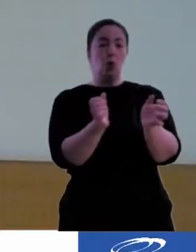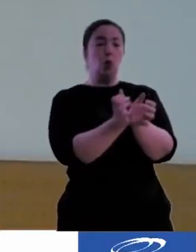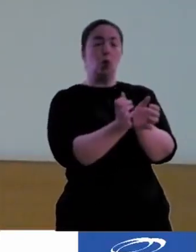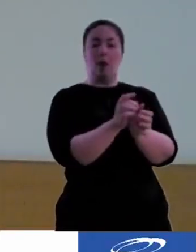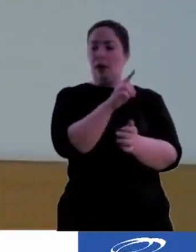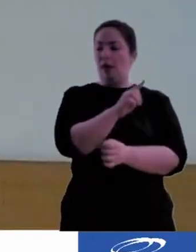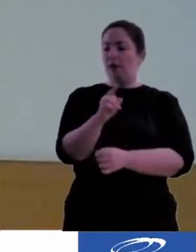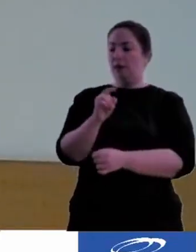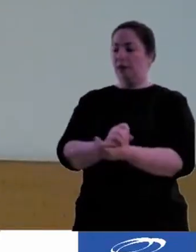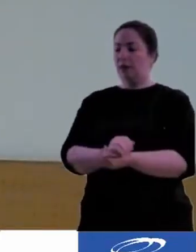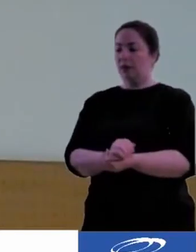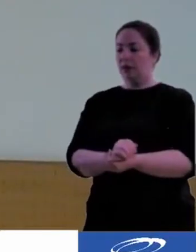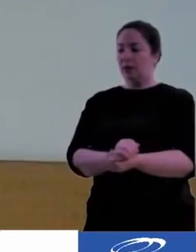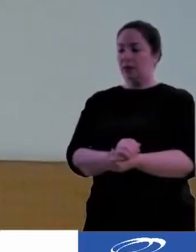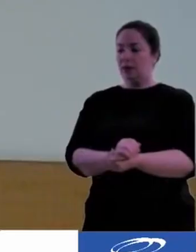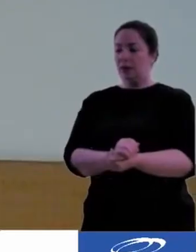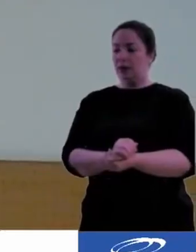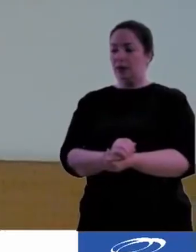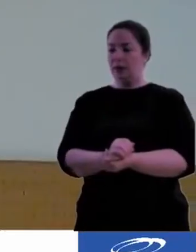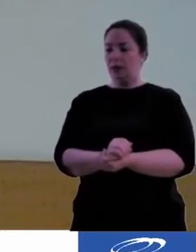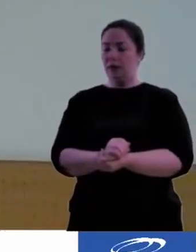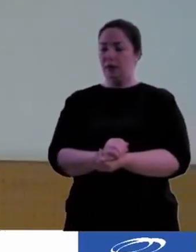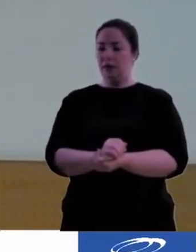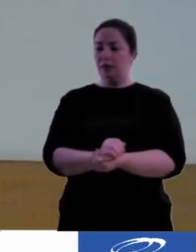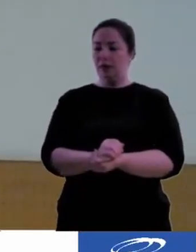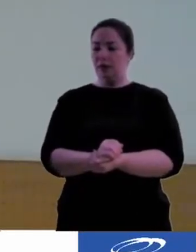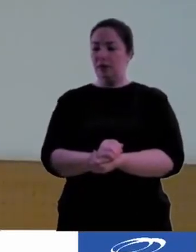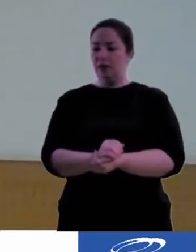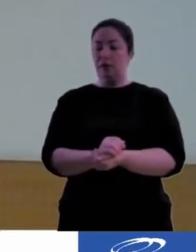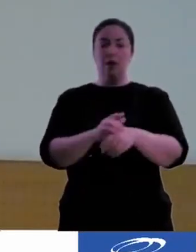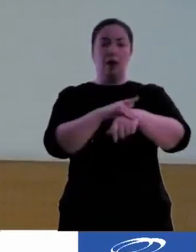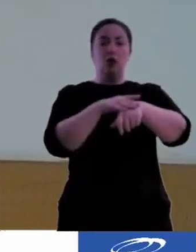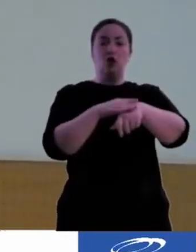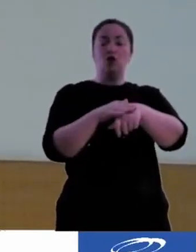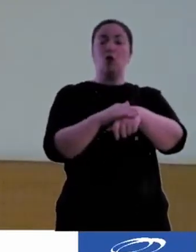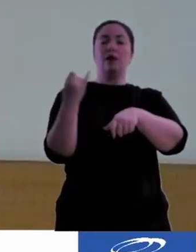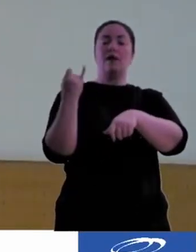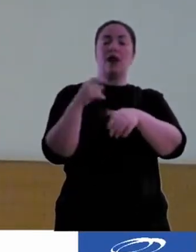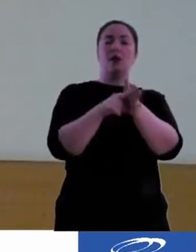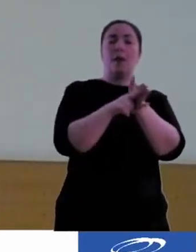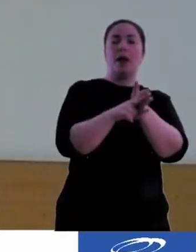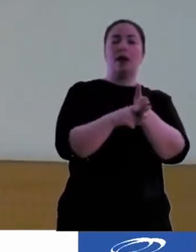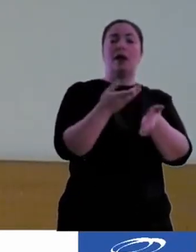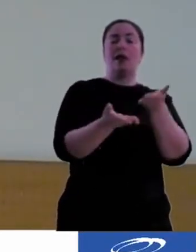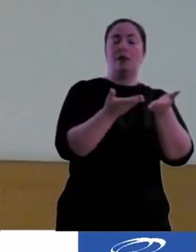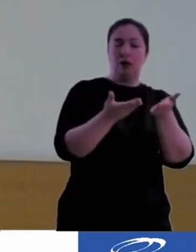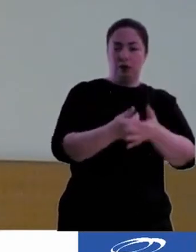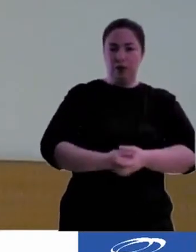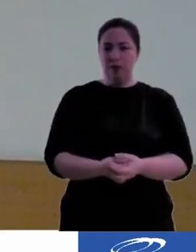articulares periprotéticas e métodos diagnósticos bacterianos. Assistiremos à aula dela gravada para evitar